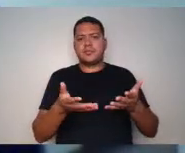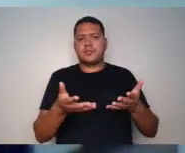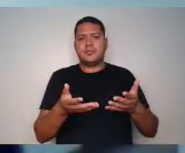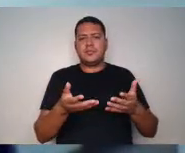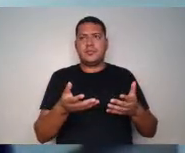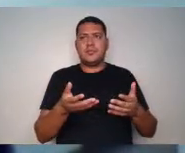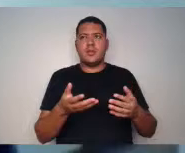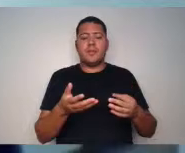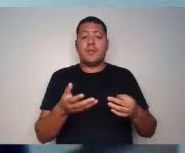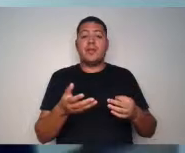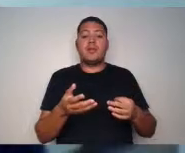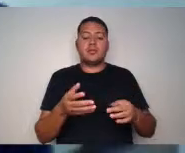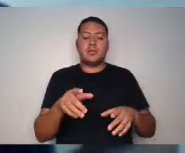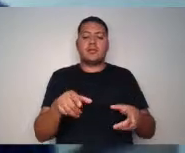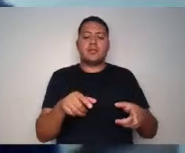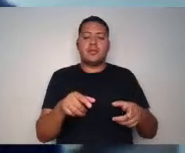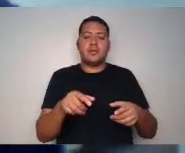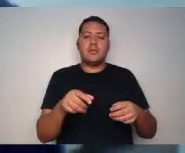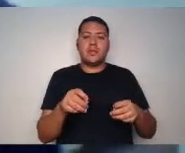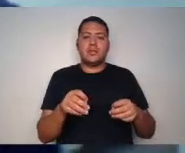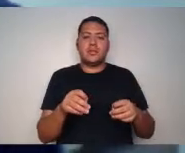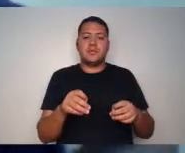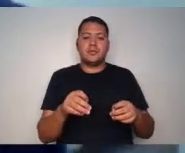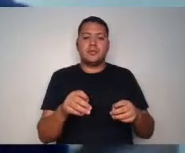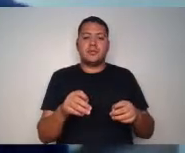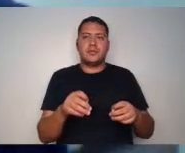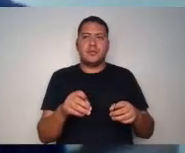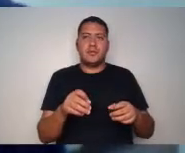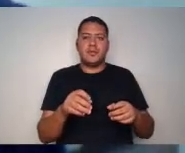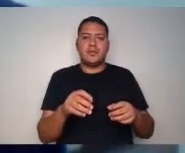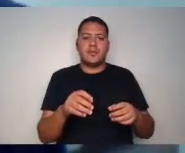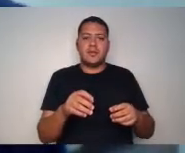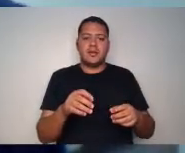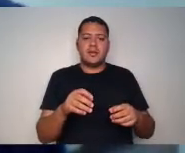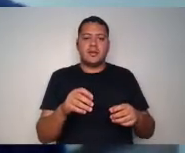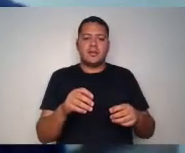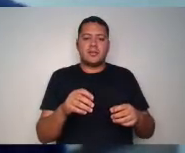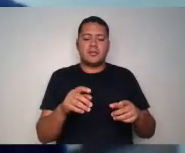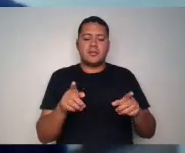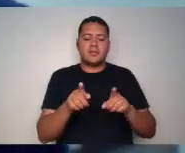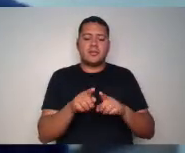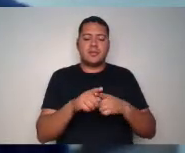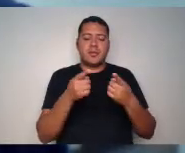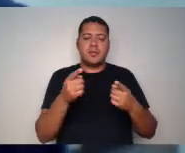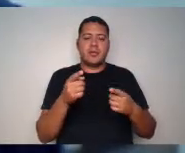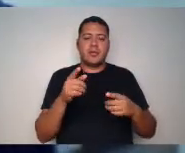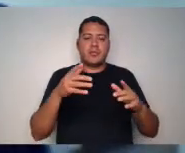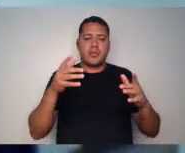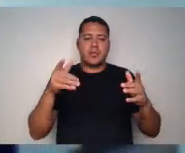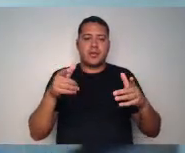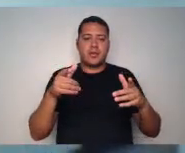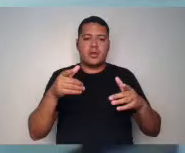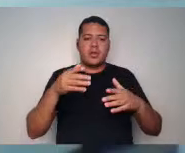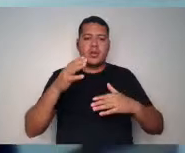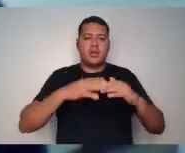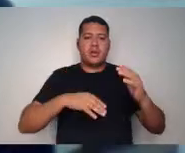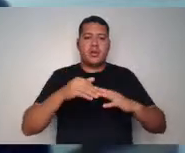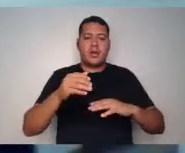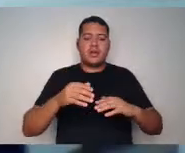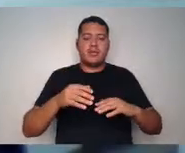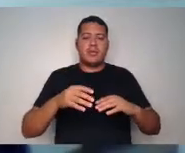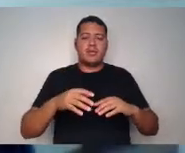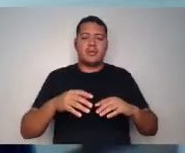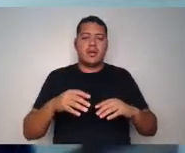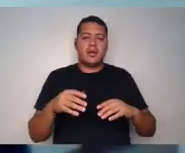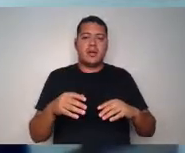and give the coordination of the presentations to the most competent Dr. André